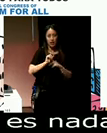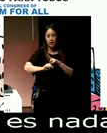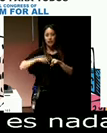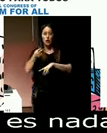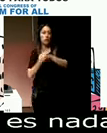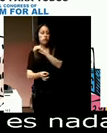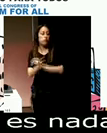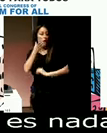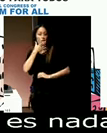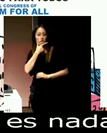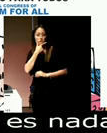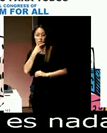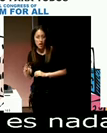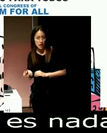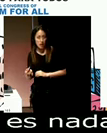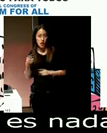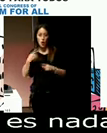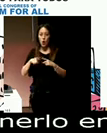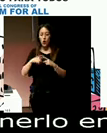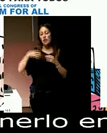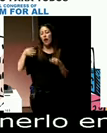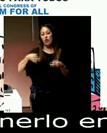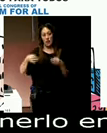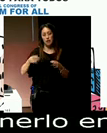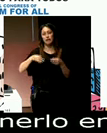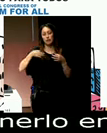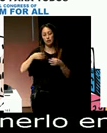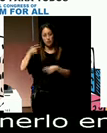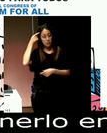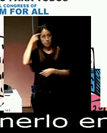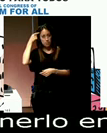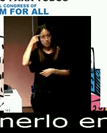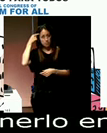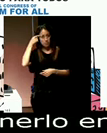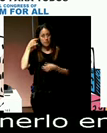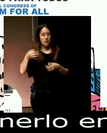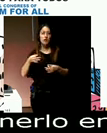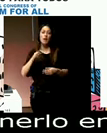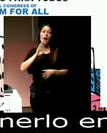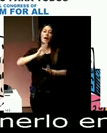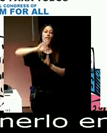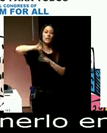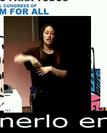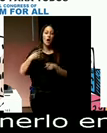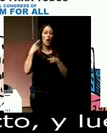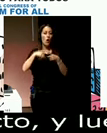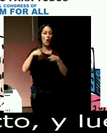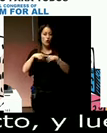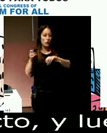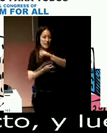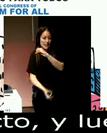then bearing this in mind, they enable you to